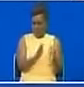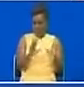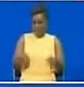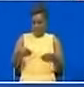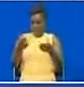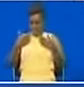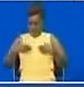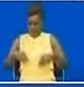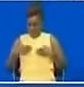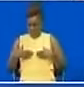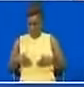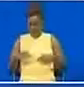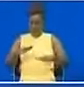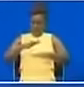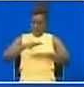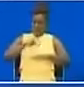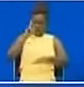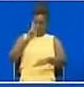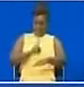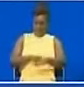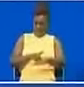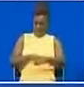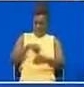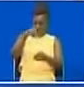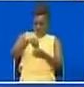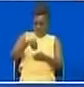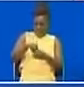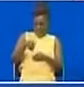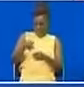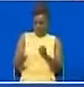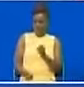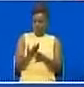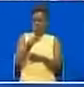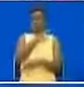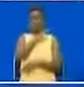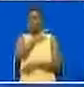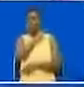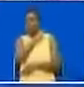people enough timelines within which they can lodge their complaints.